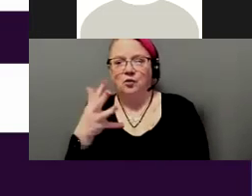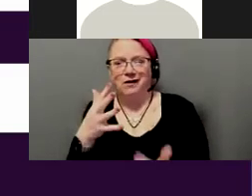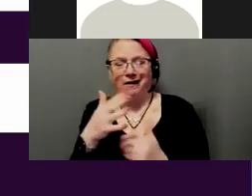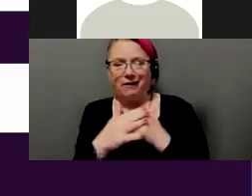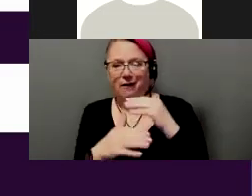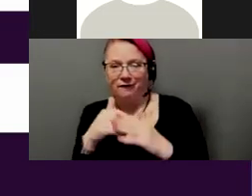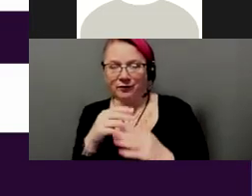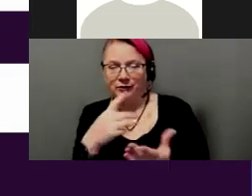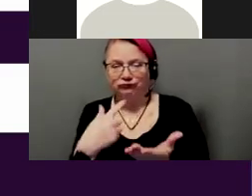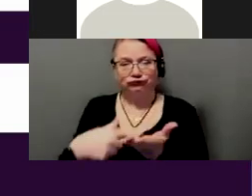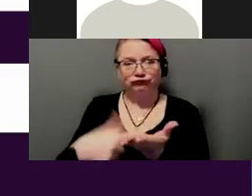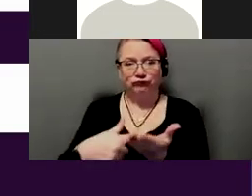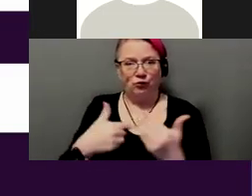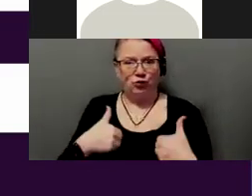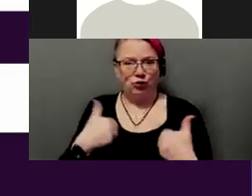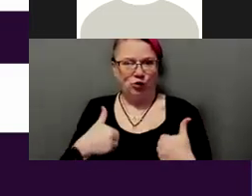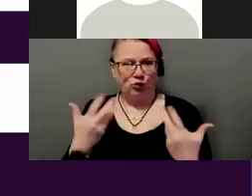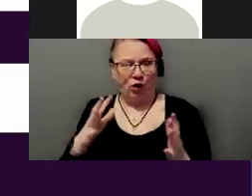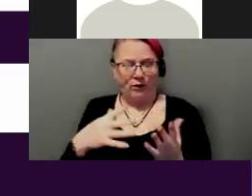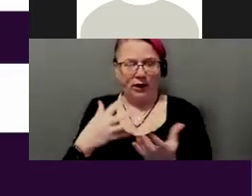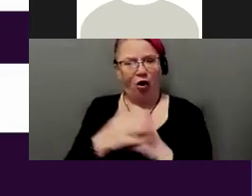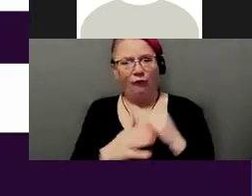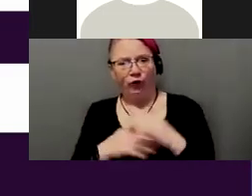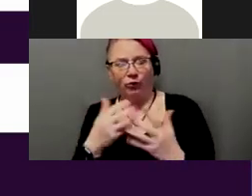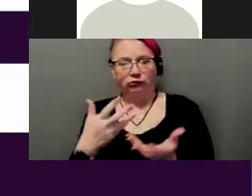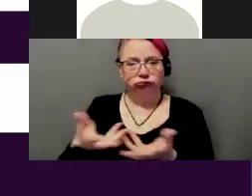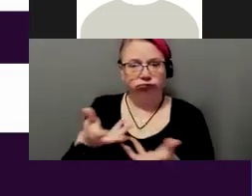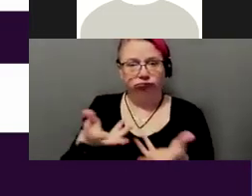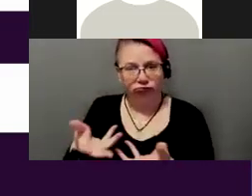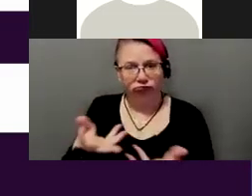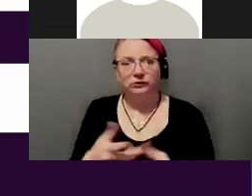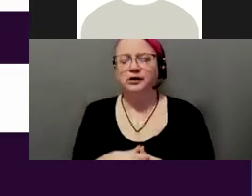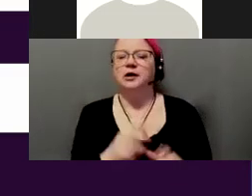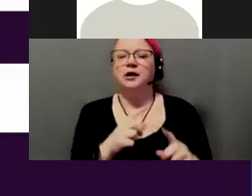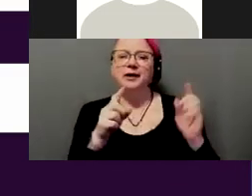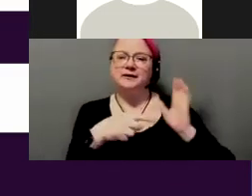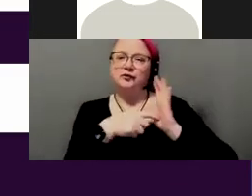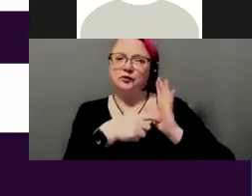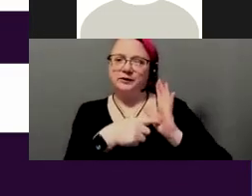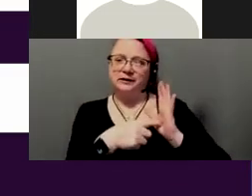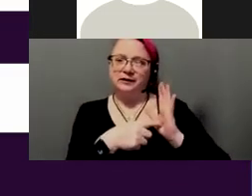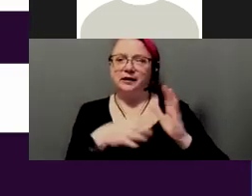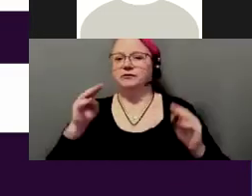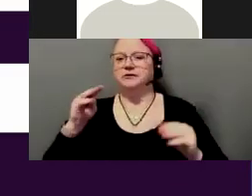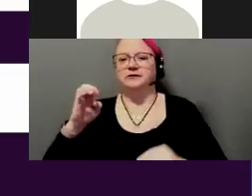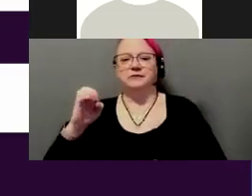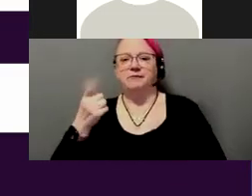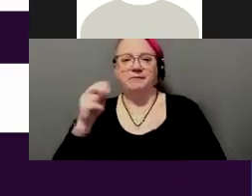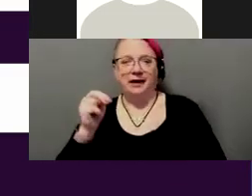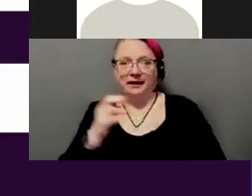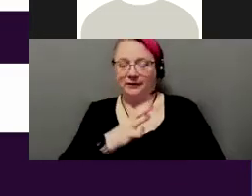to youth about media related to. So this is representations of, oh, and this is Megan again,